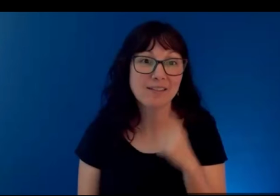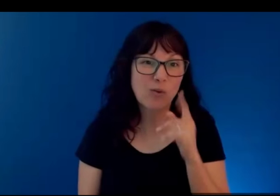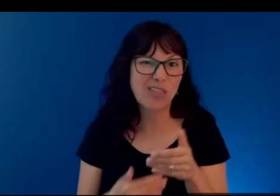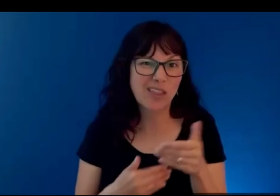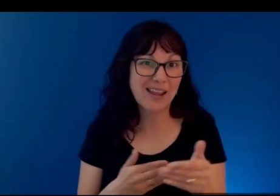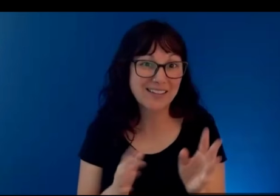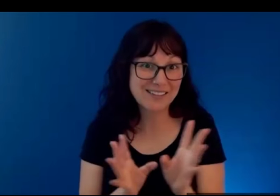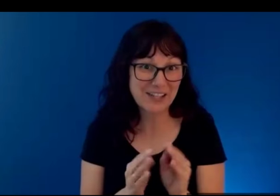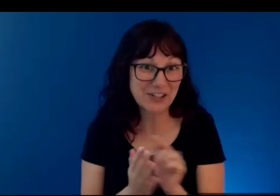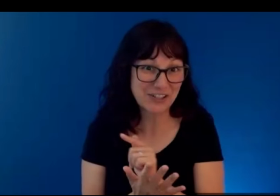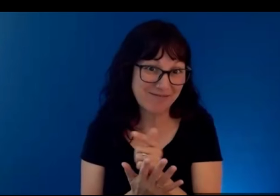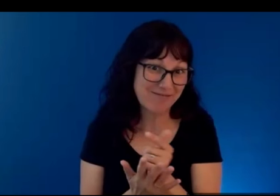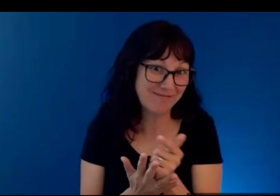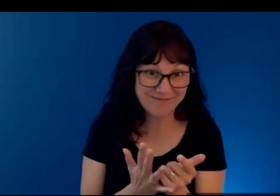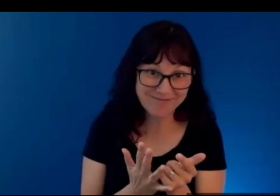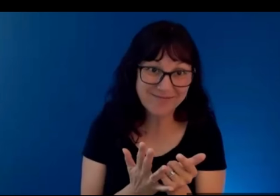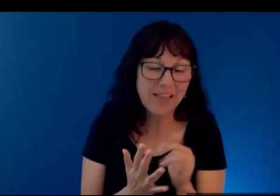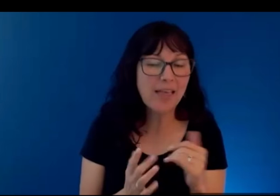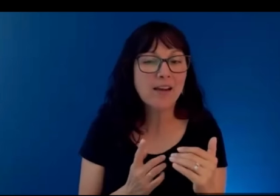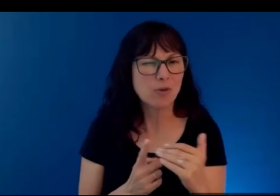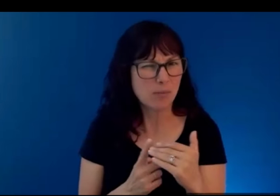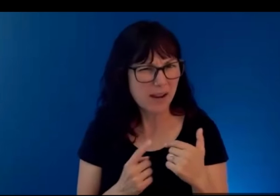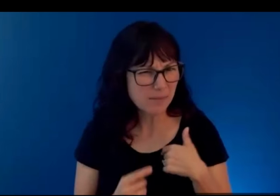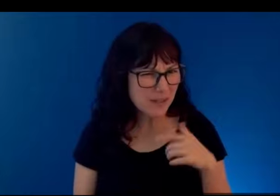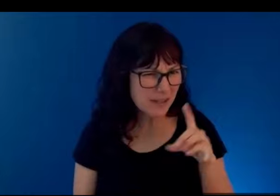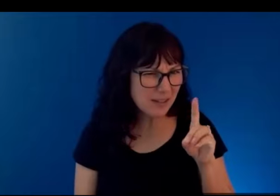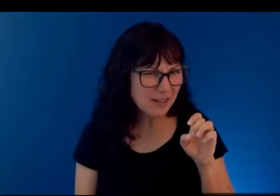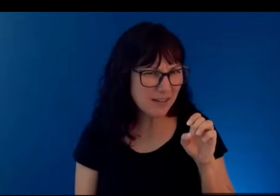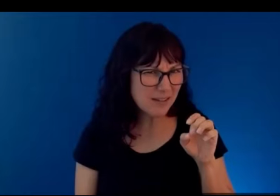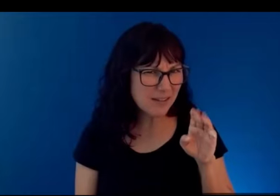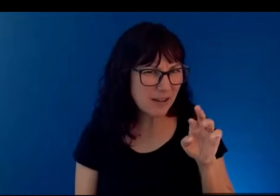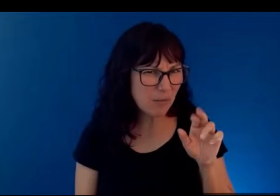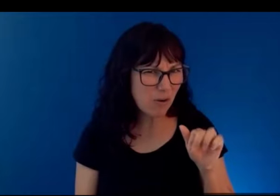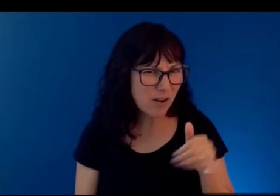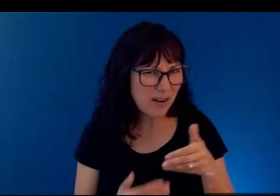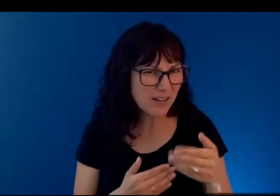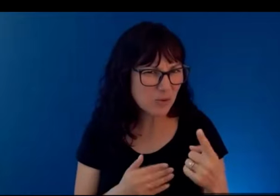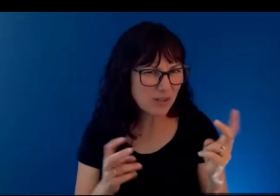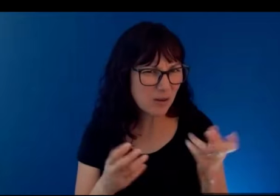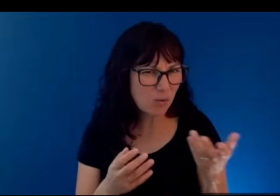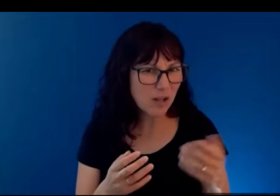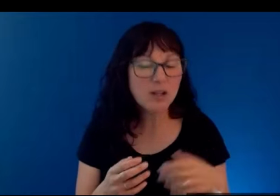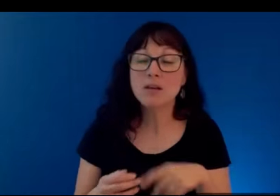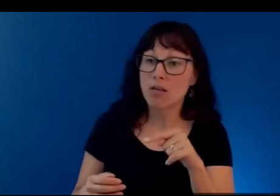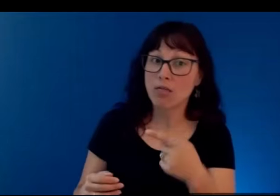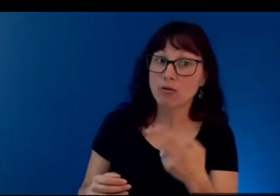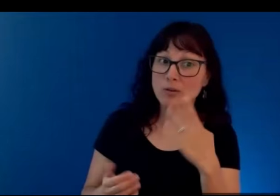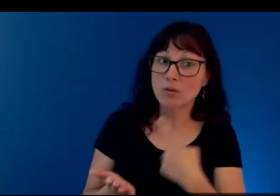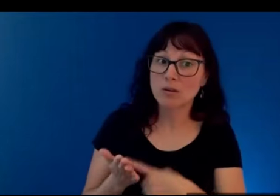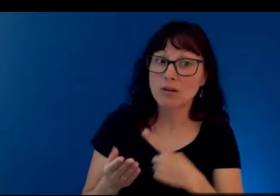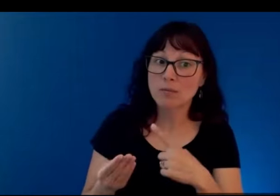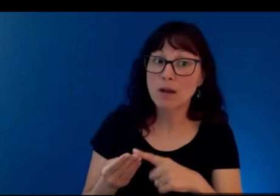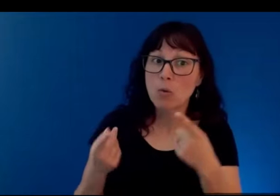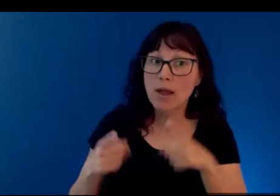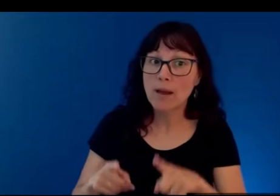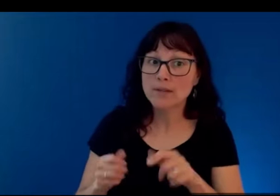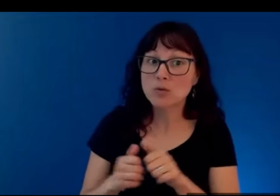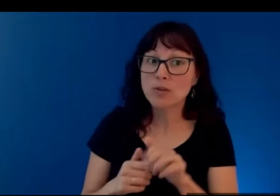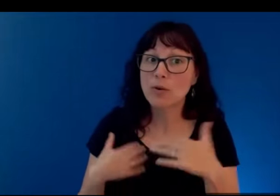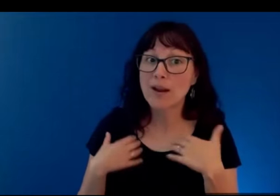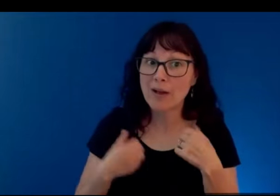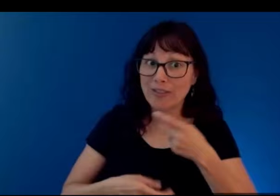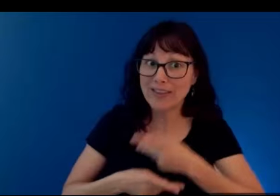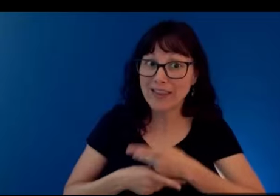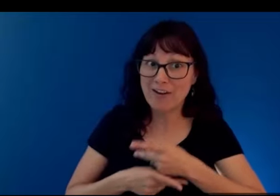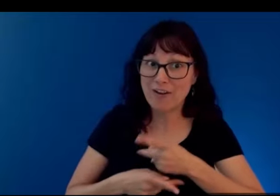next session. Which remind me, Deborah, what is the next session on? So on Thursday, we'll talk about what happens to your health care